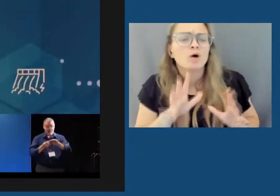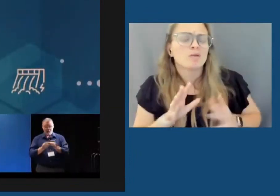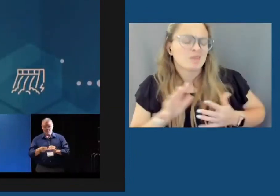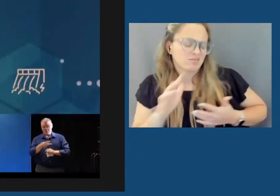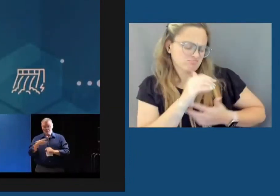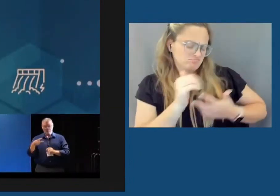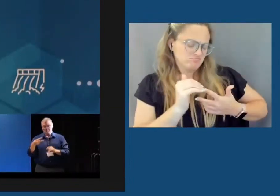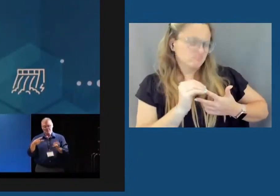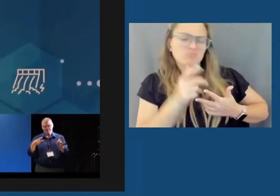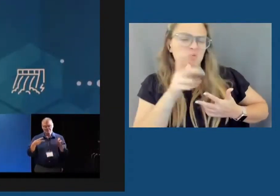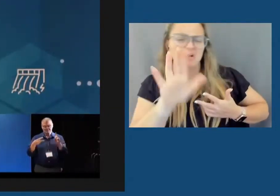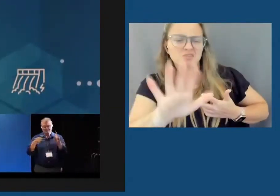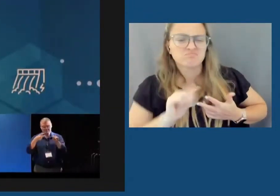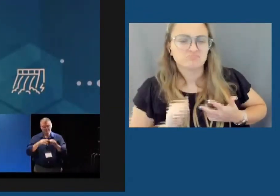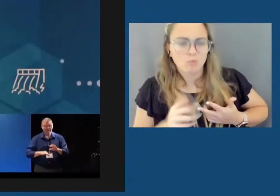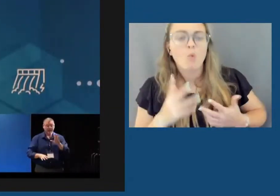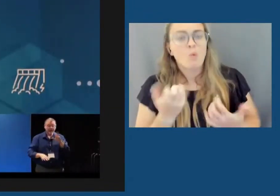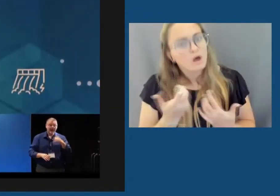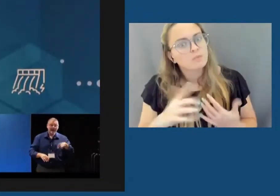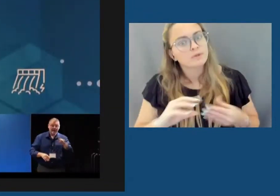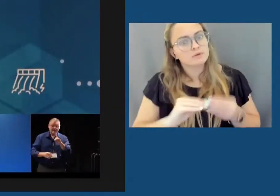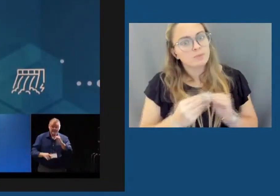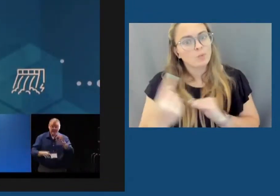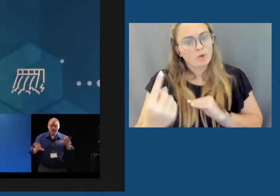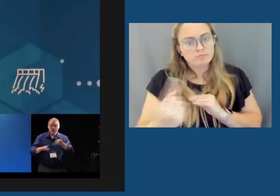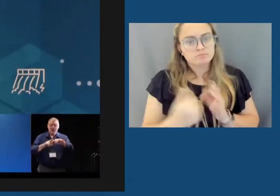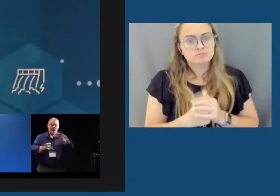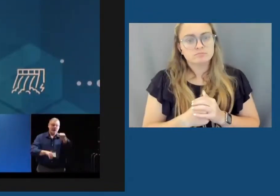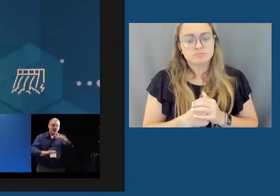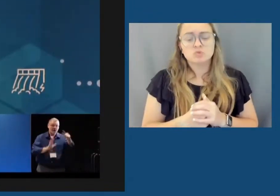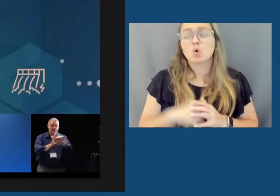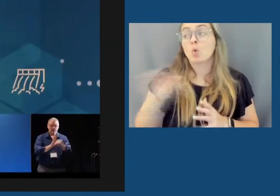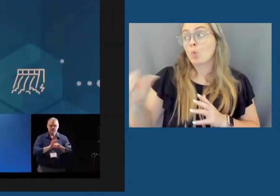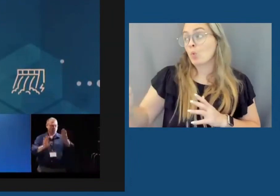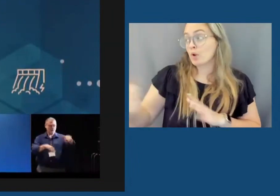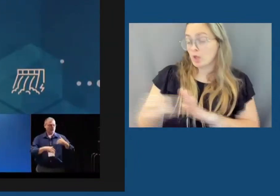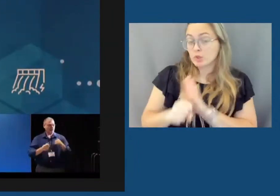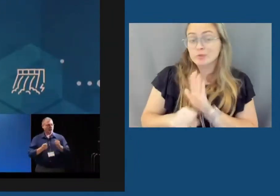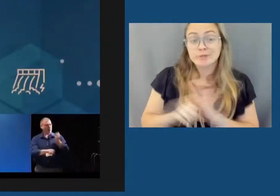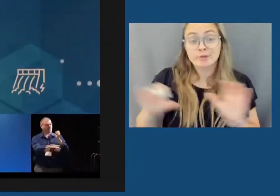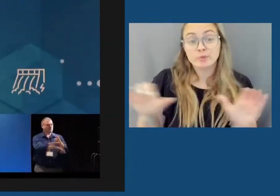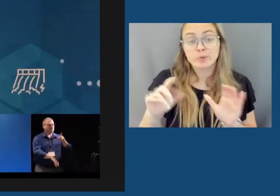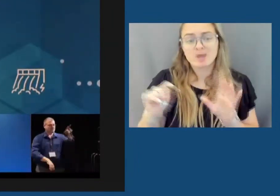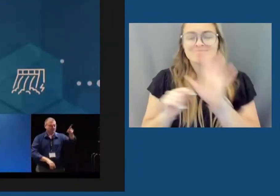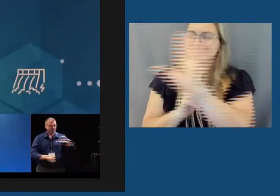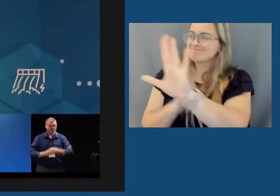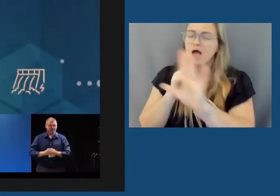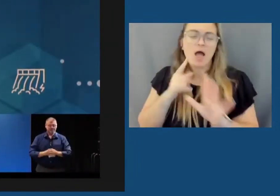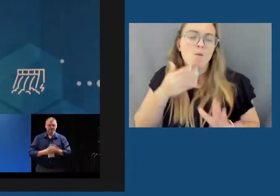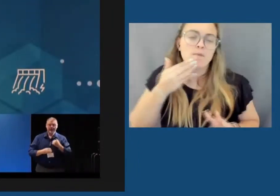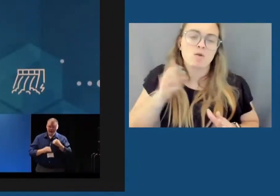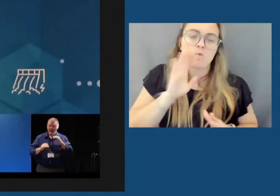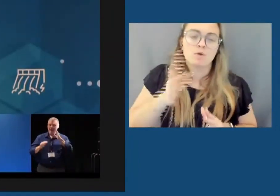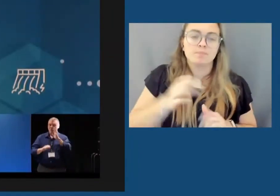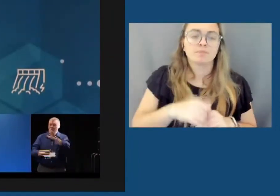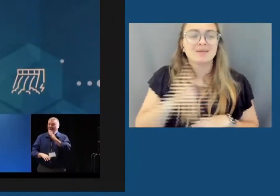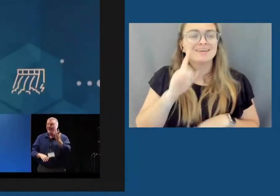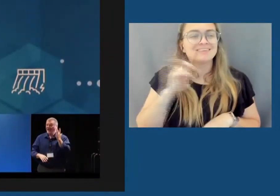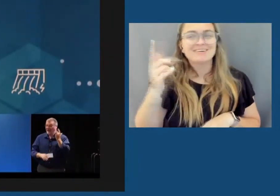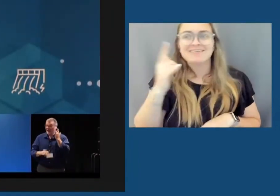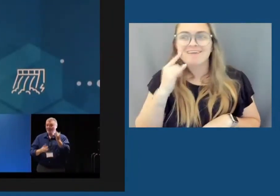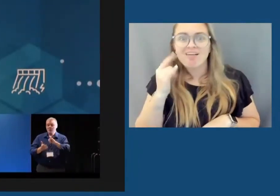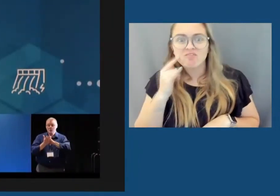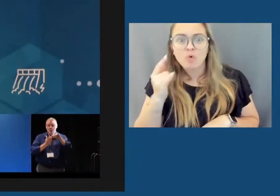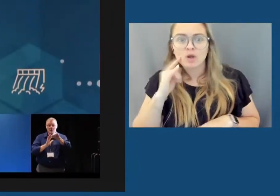anybody. So if someone says they're doing this in another state, we're like, well, then I'll go past that. I'll go. You should see California, New York going at it